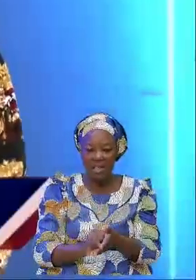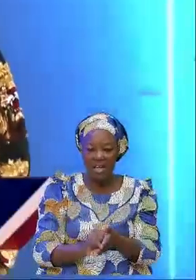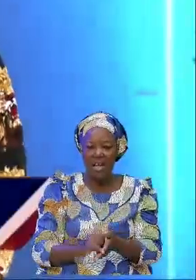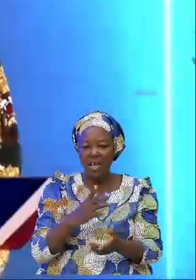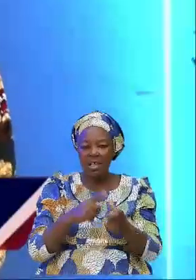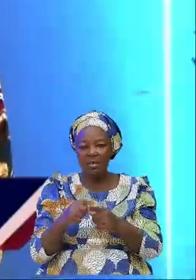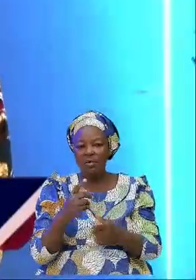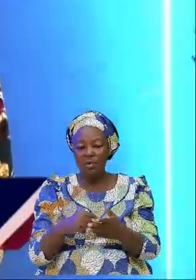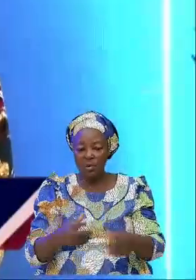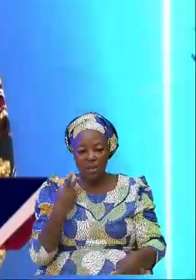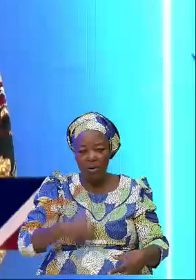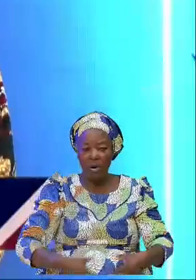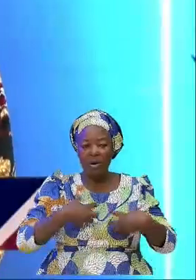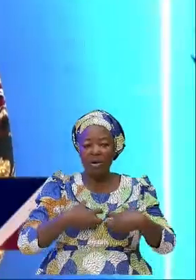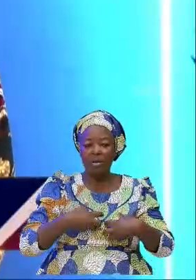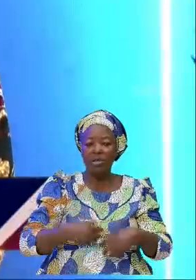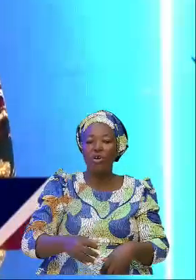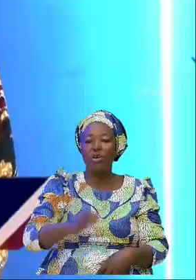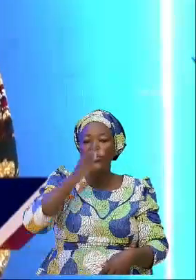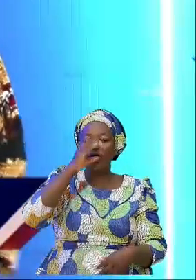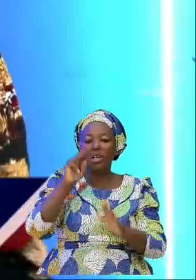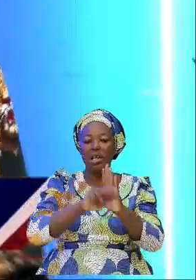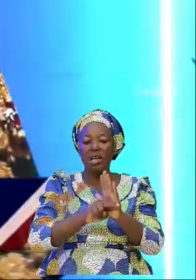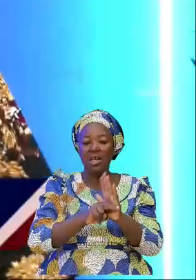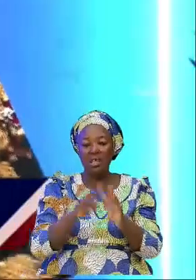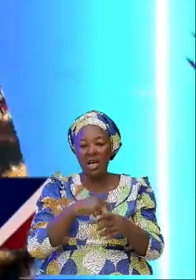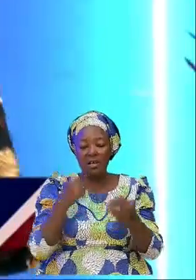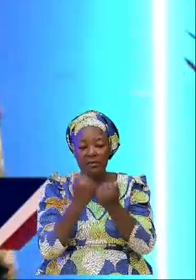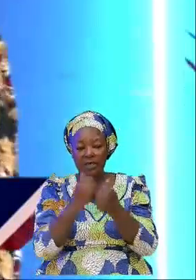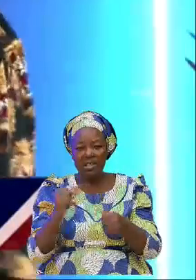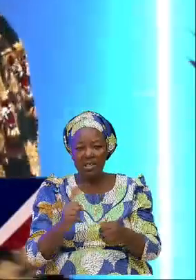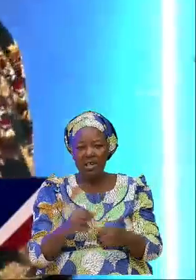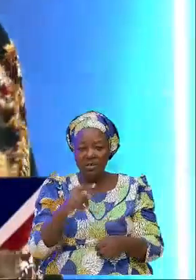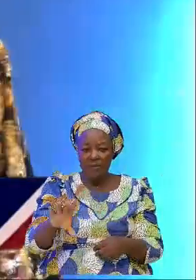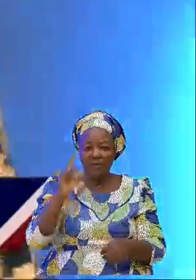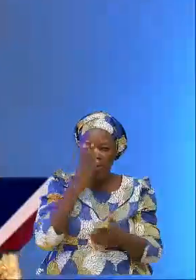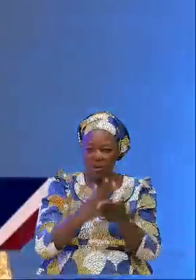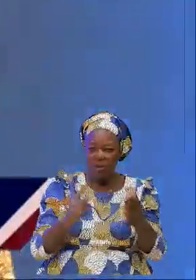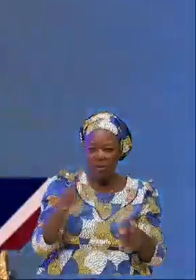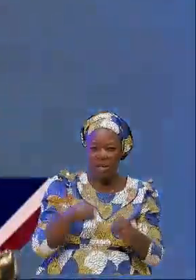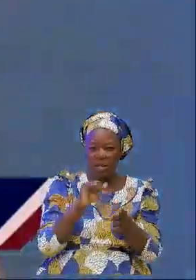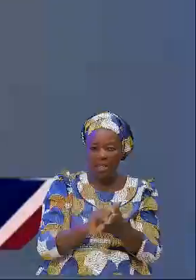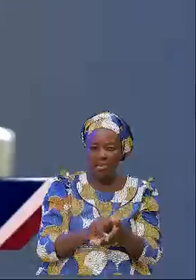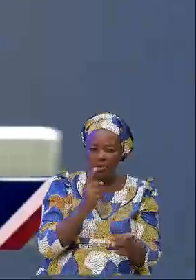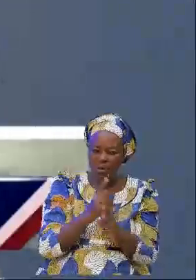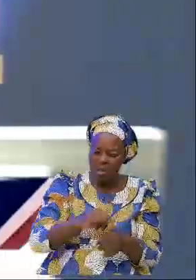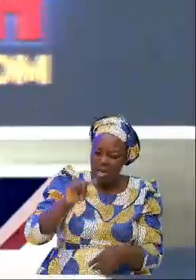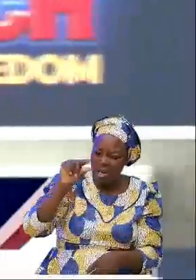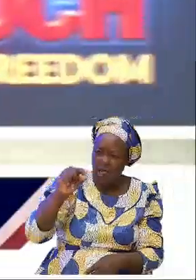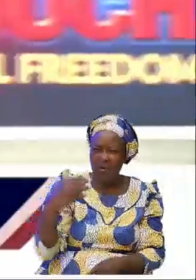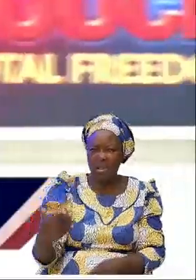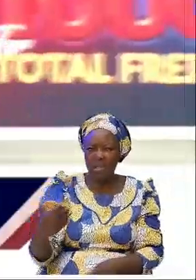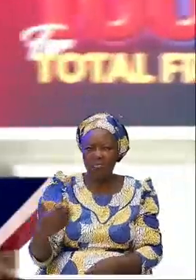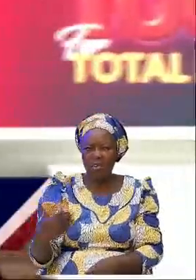excesses? Wrath, drunkenness, revelings. You find somebody, a little sin,